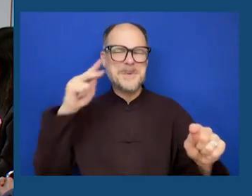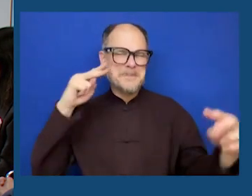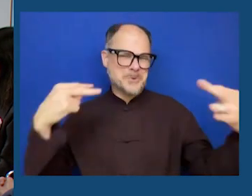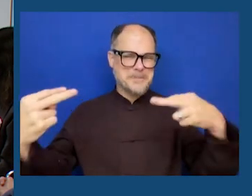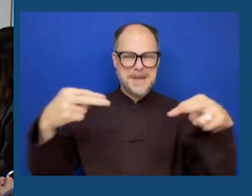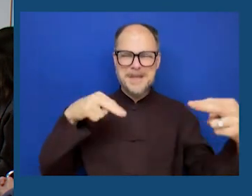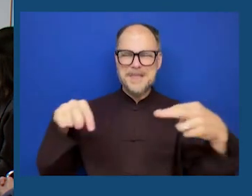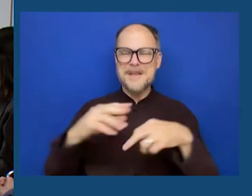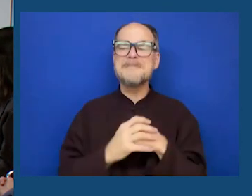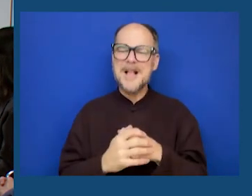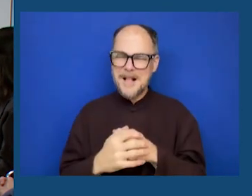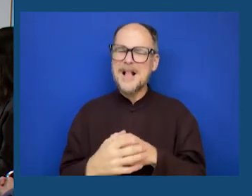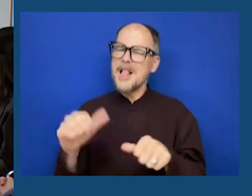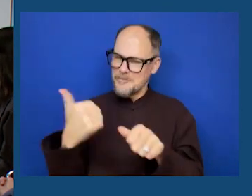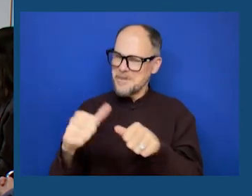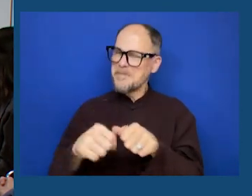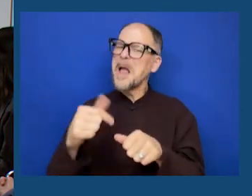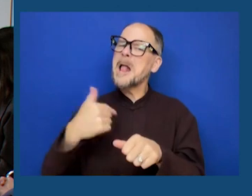idea.